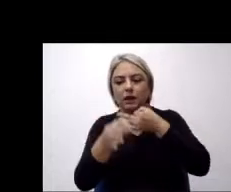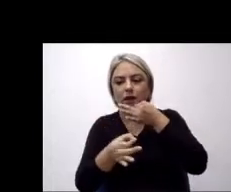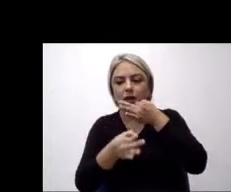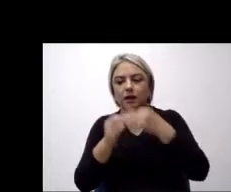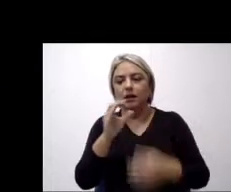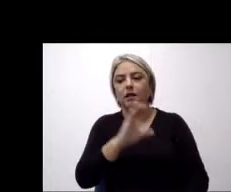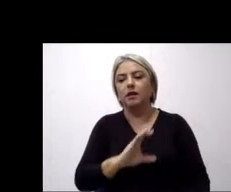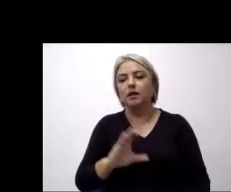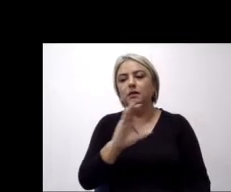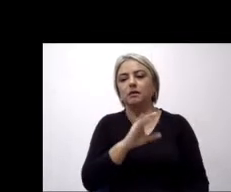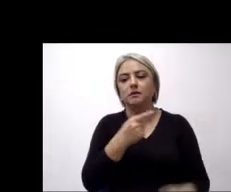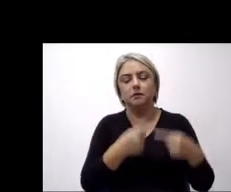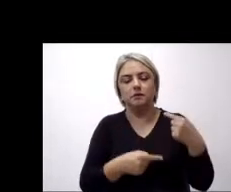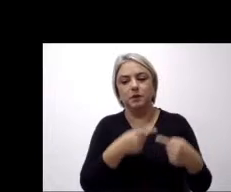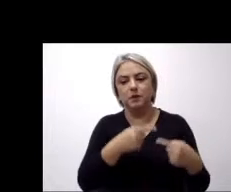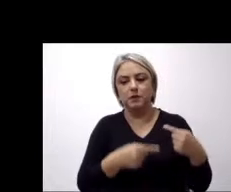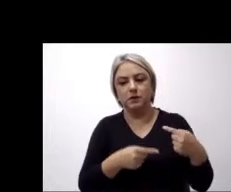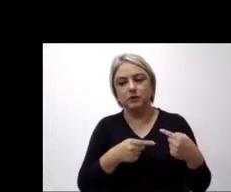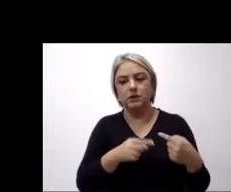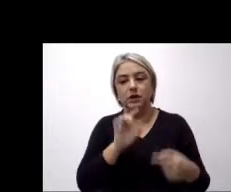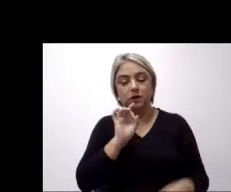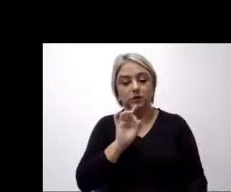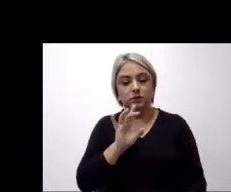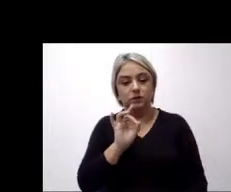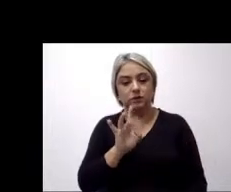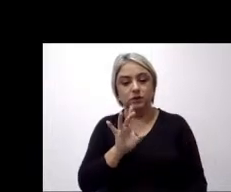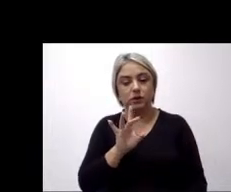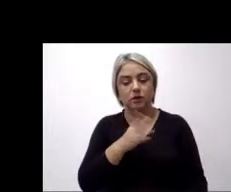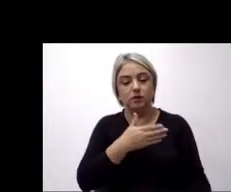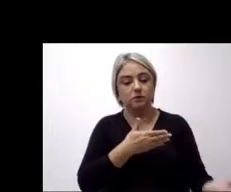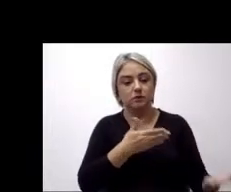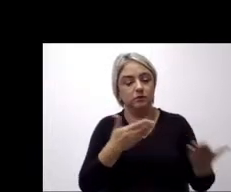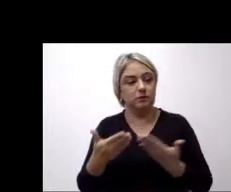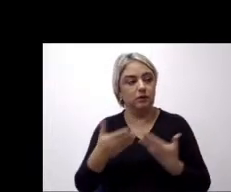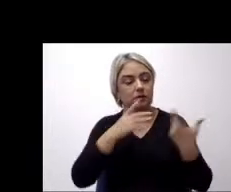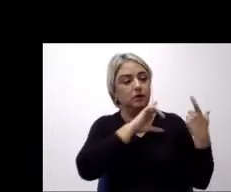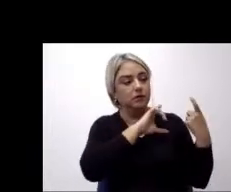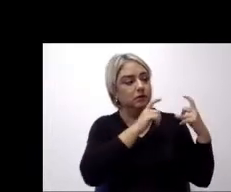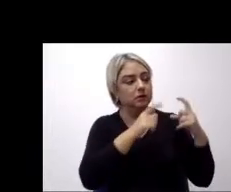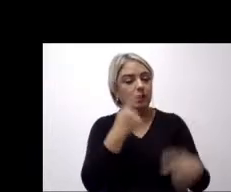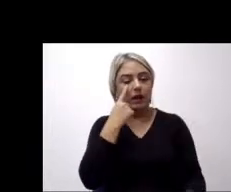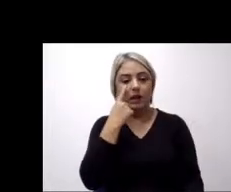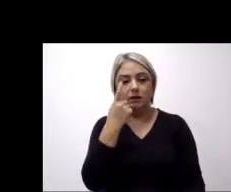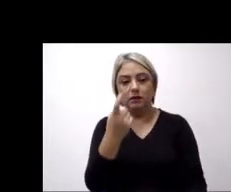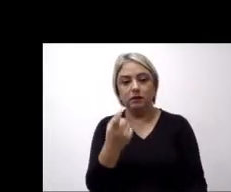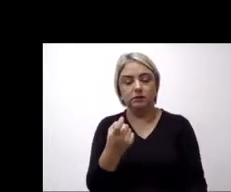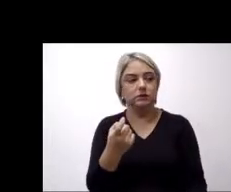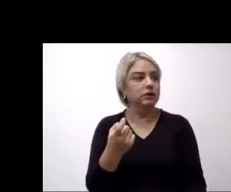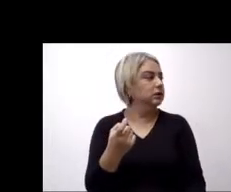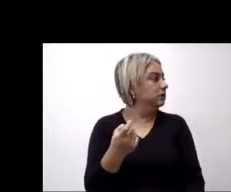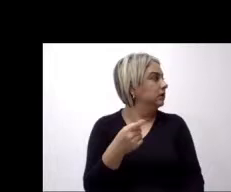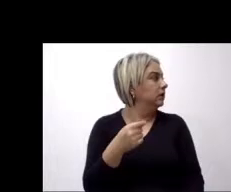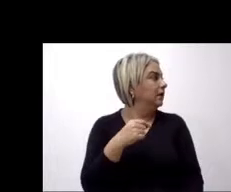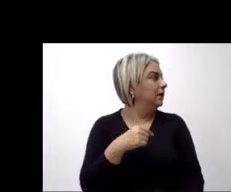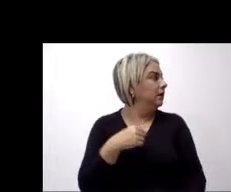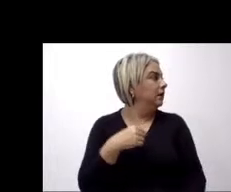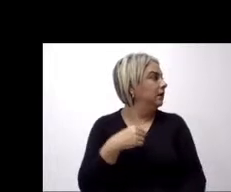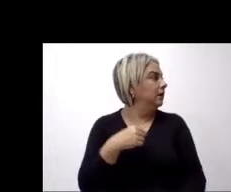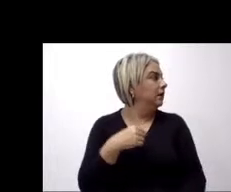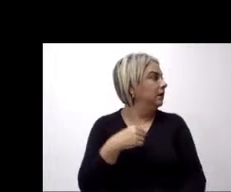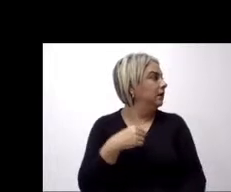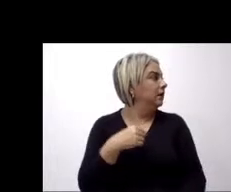So just to evoke this tradition, what is interesting in this long tradition coming and